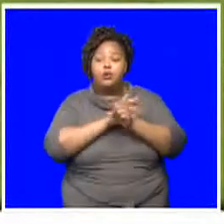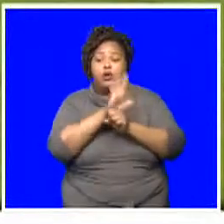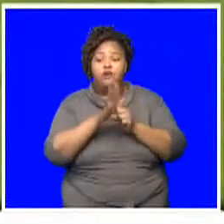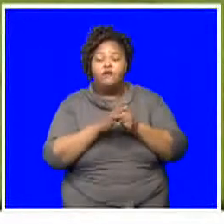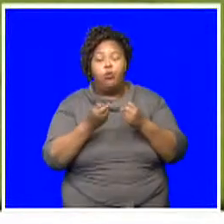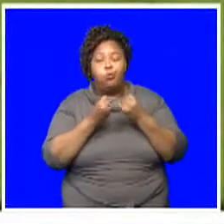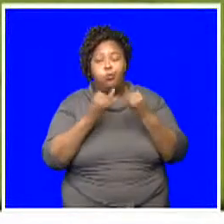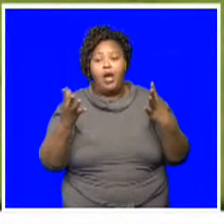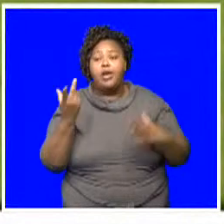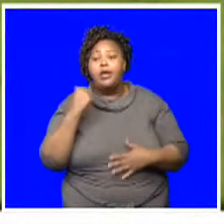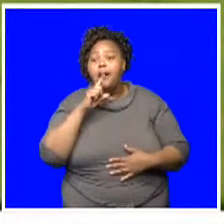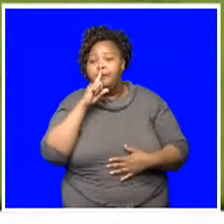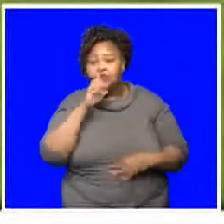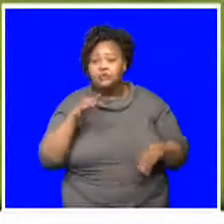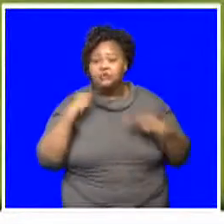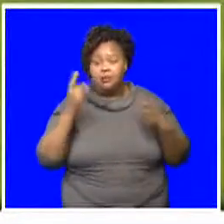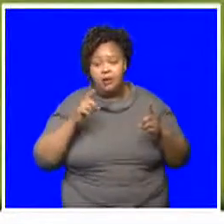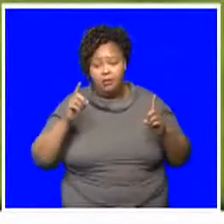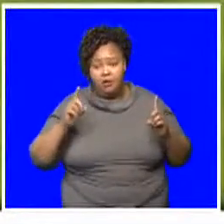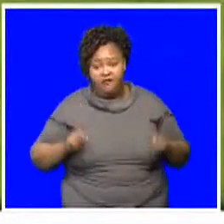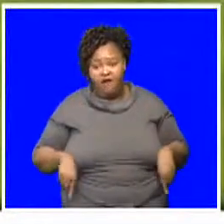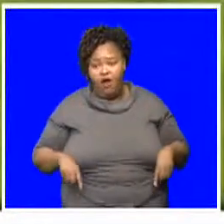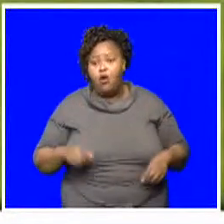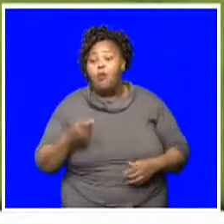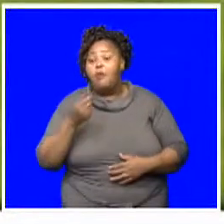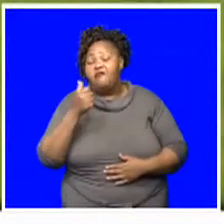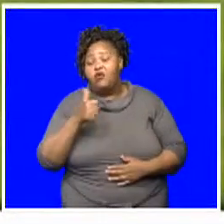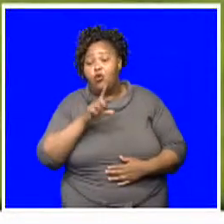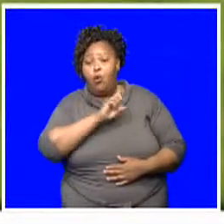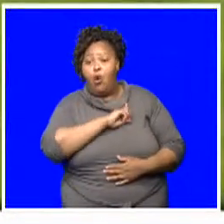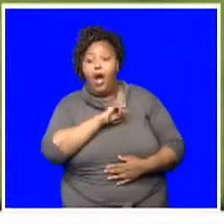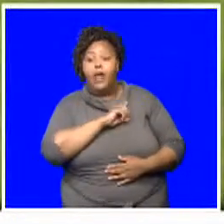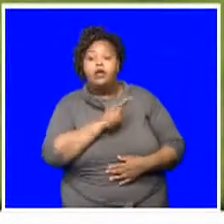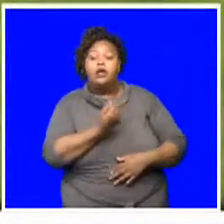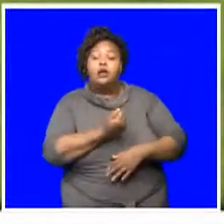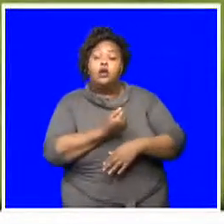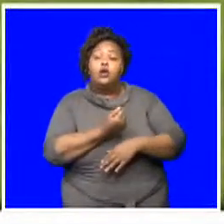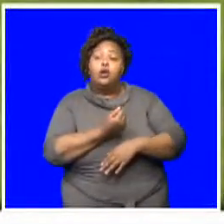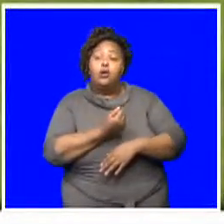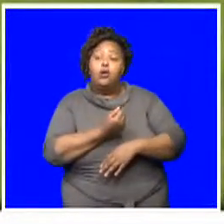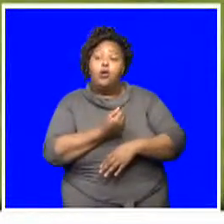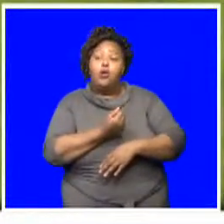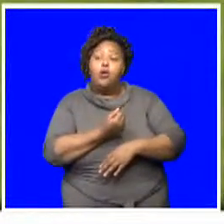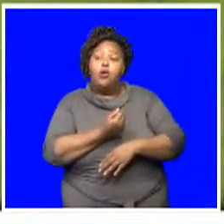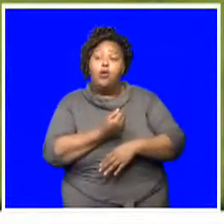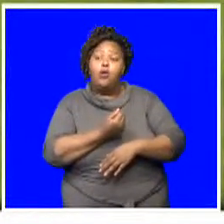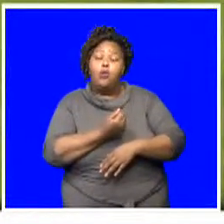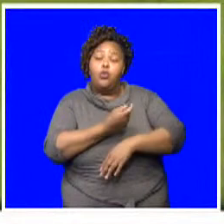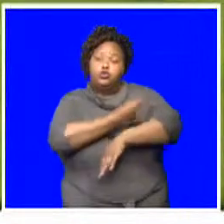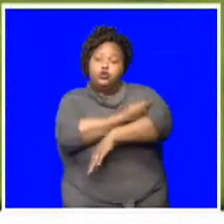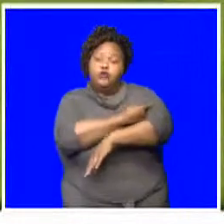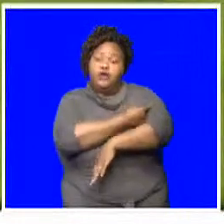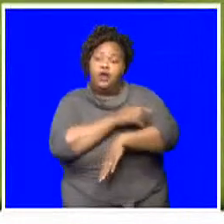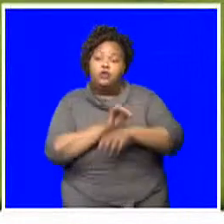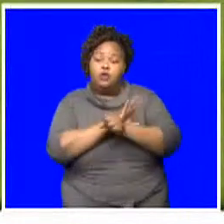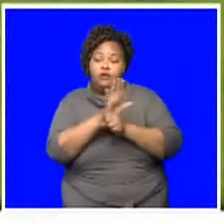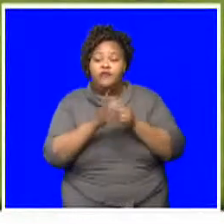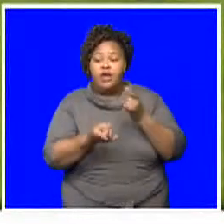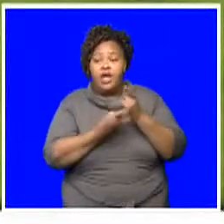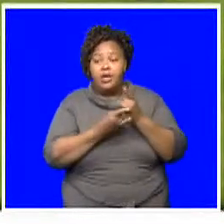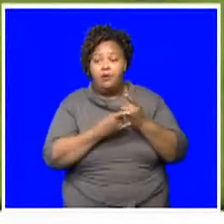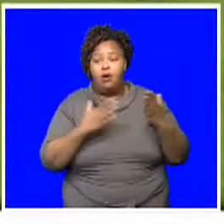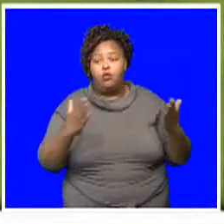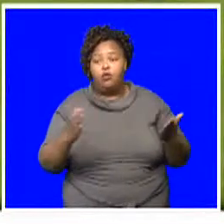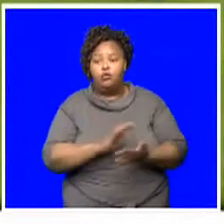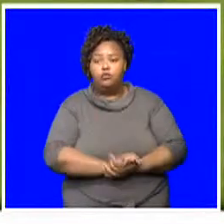ngendzaba yetekujova singakhutsata nje kakhulu lensha ngoba nyalo sesibonile ngulabo 10 to 35